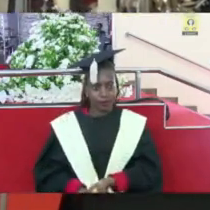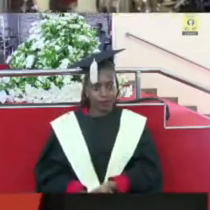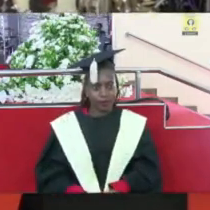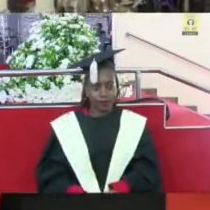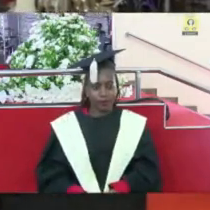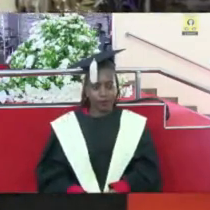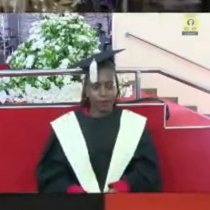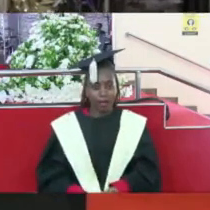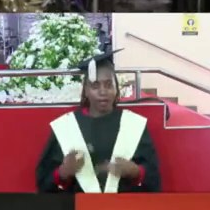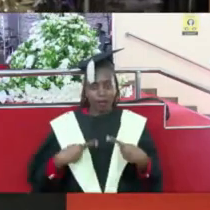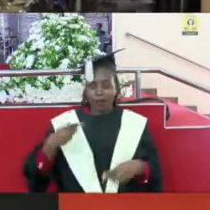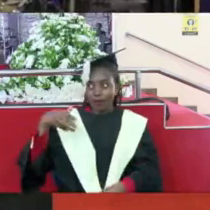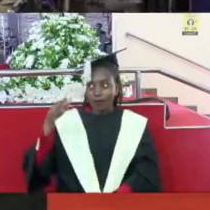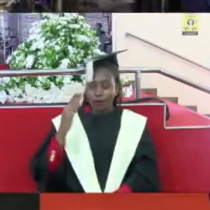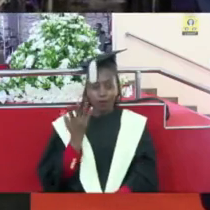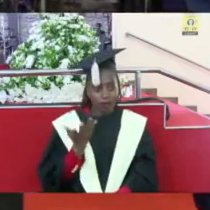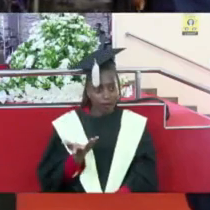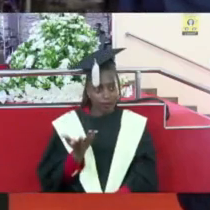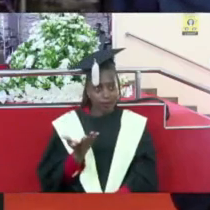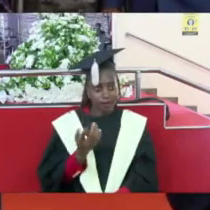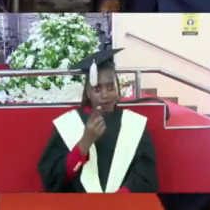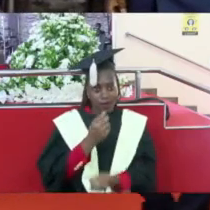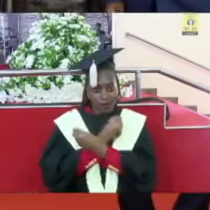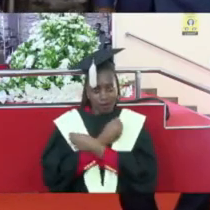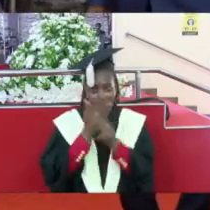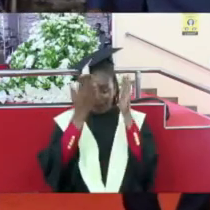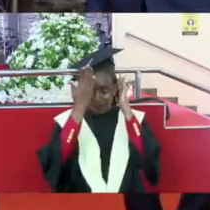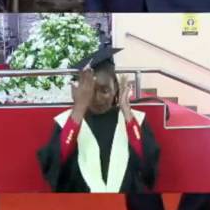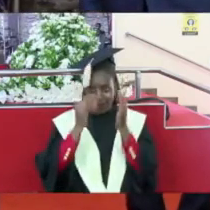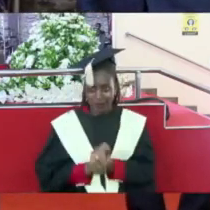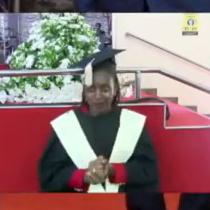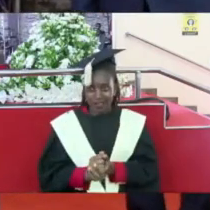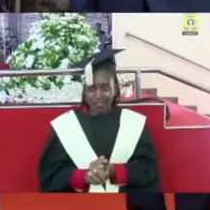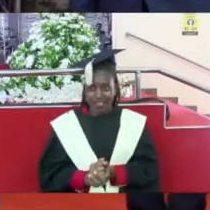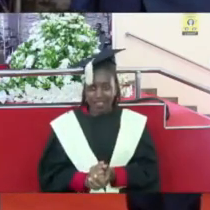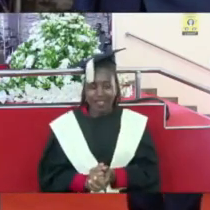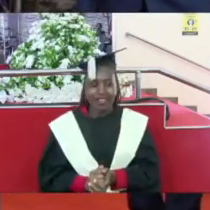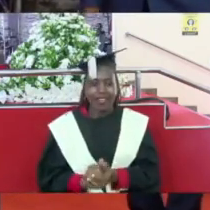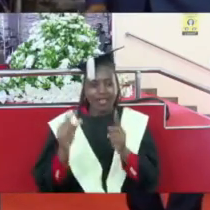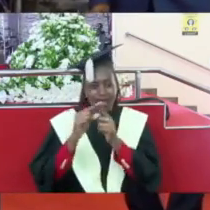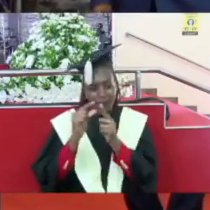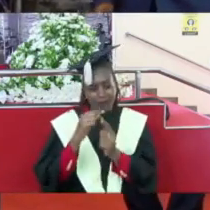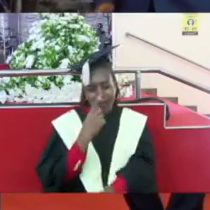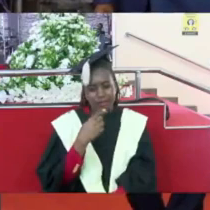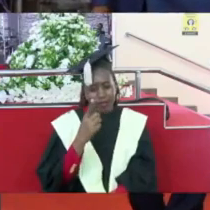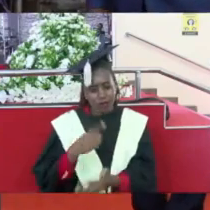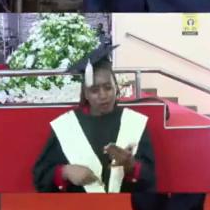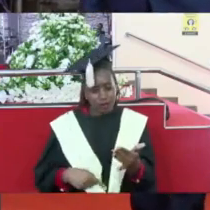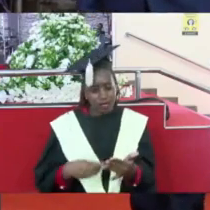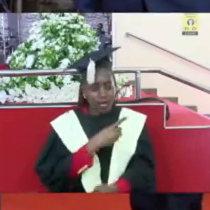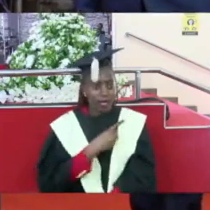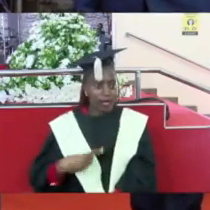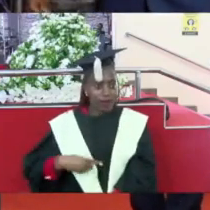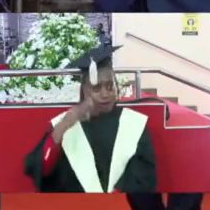Watu wa Mungu mpo? Bado mnapenda pastor wenu? So the scripture informs us that David knows about